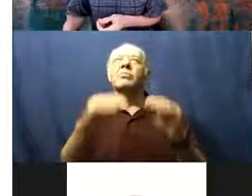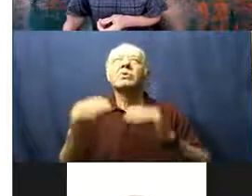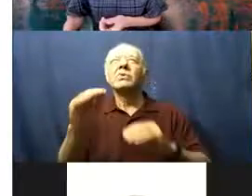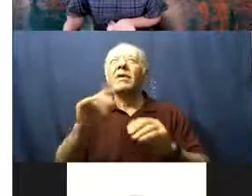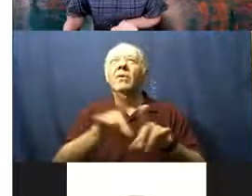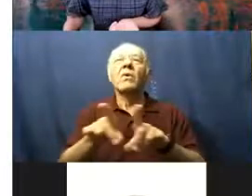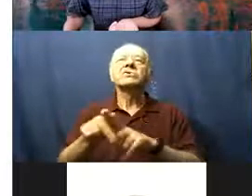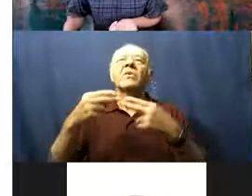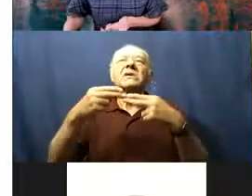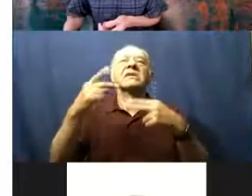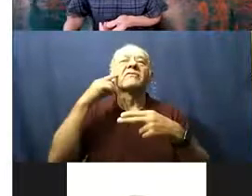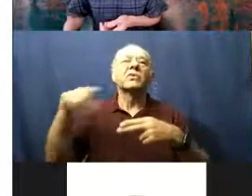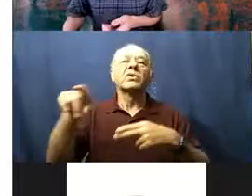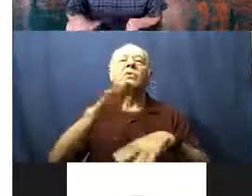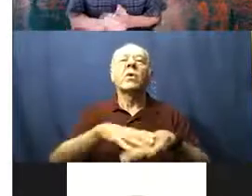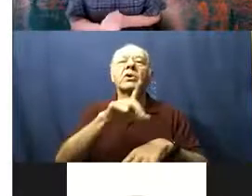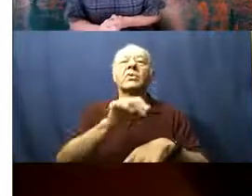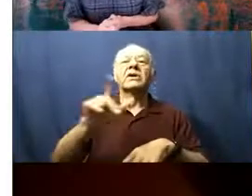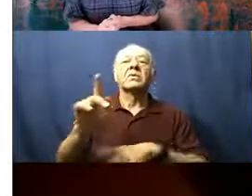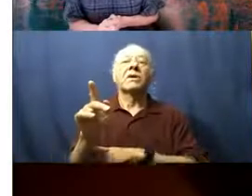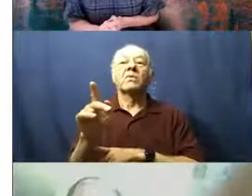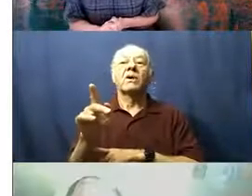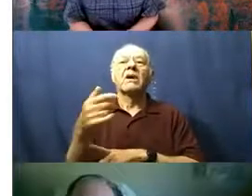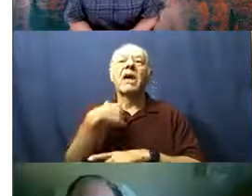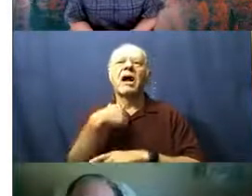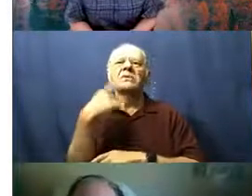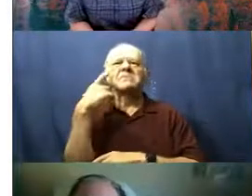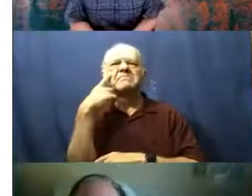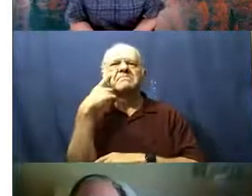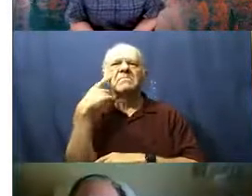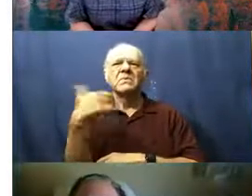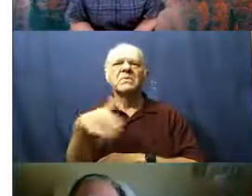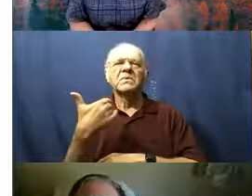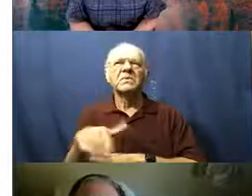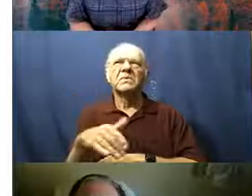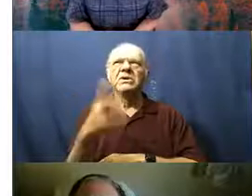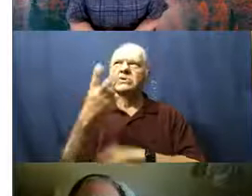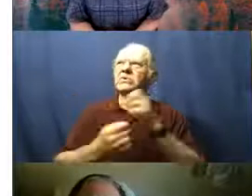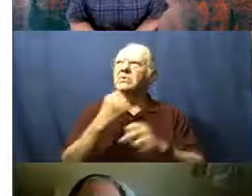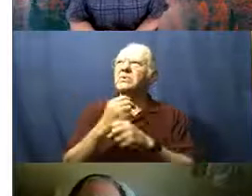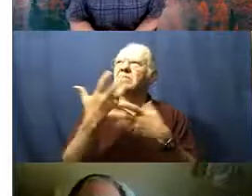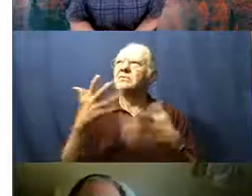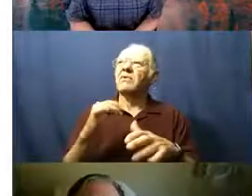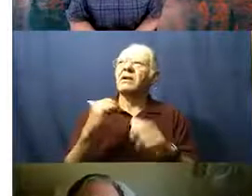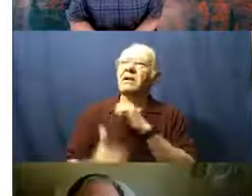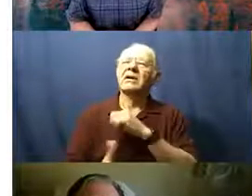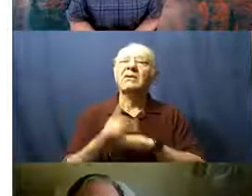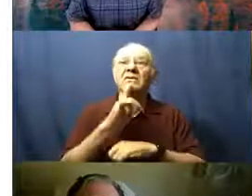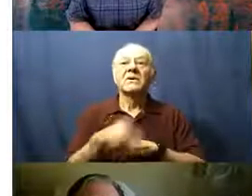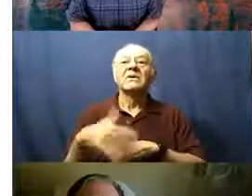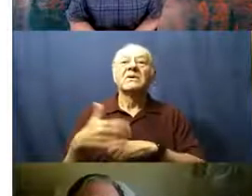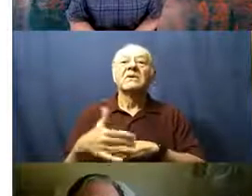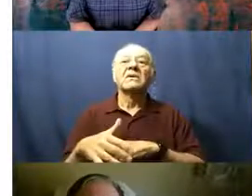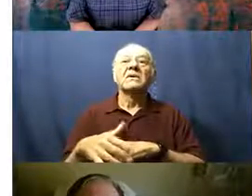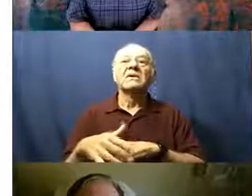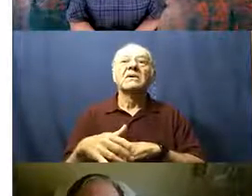also a slide for you on 2021, right? And I was like, oh my God, it's 2 years. It really is the